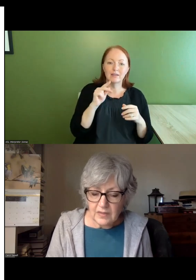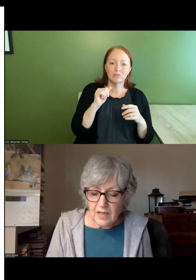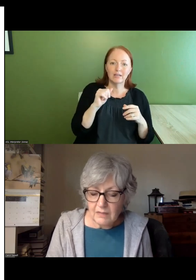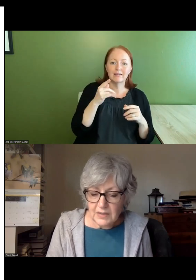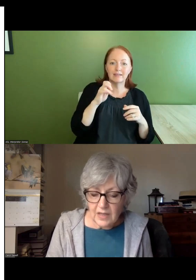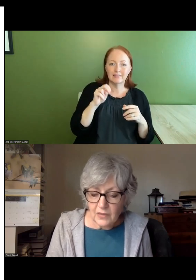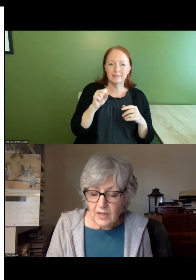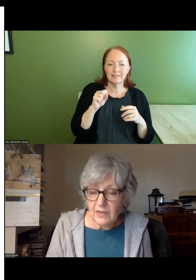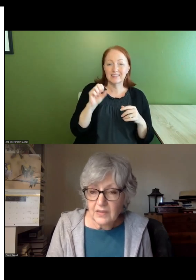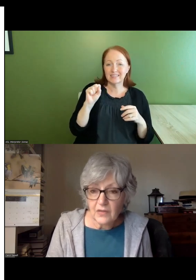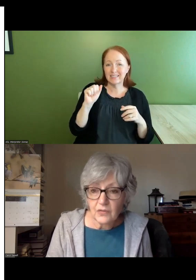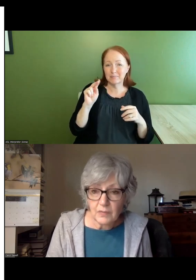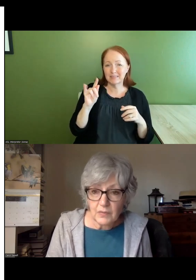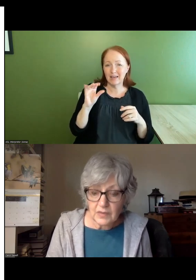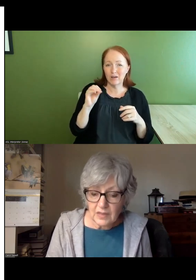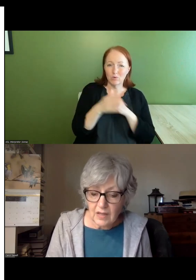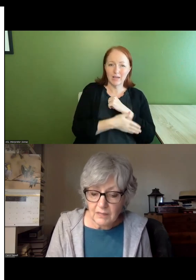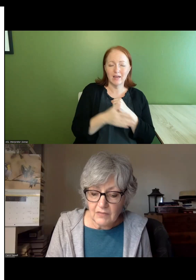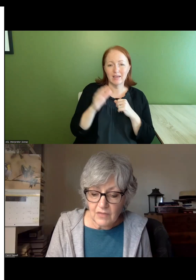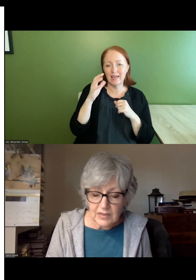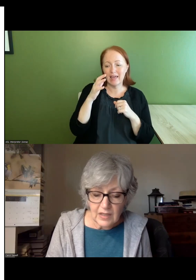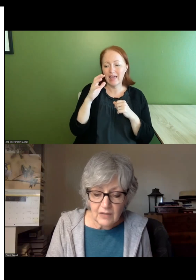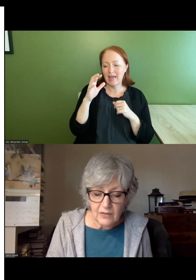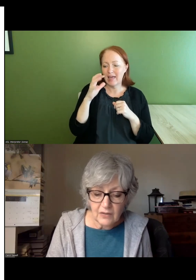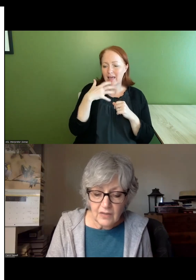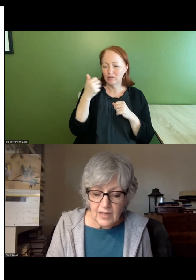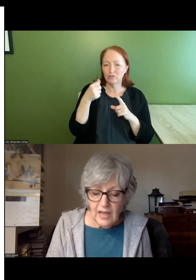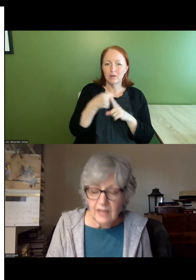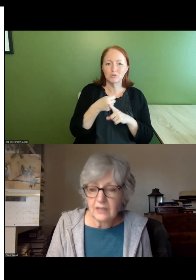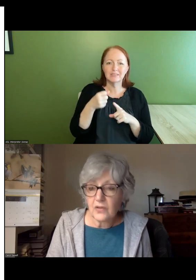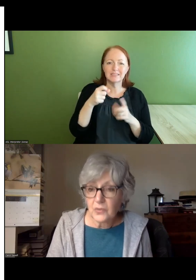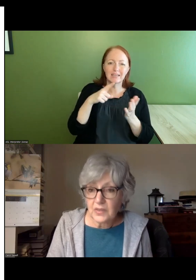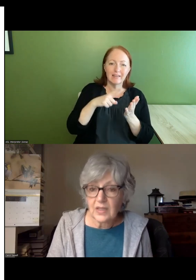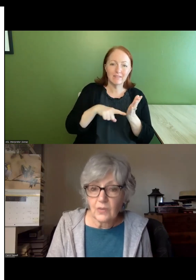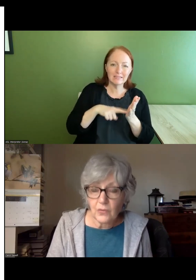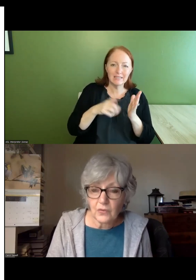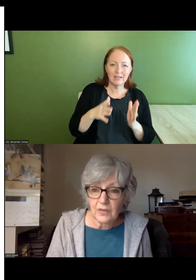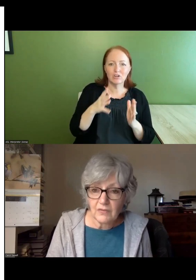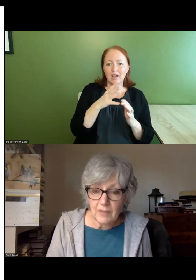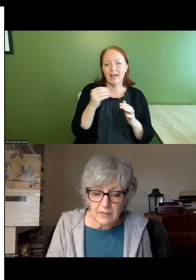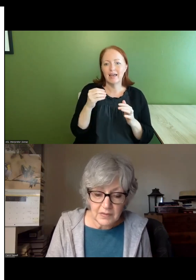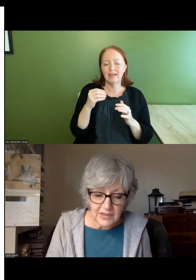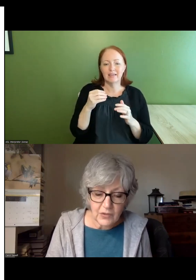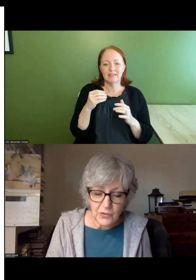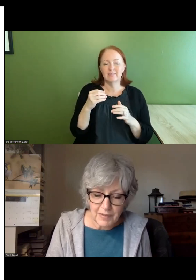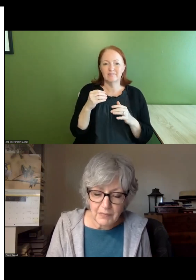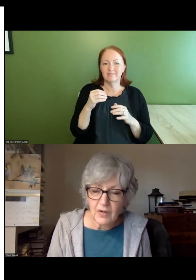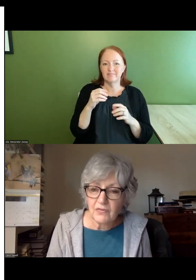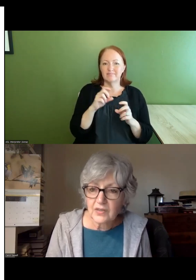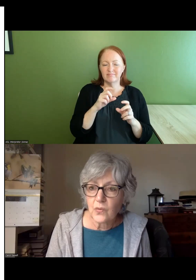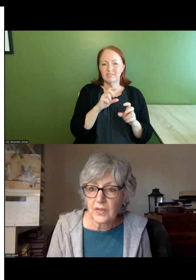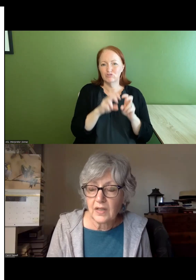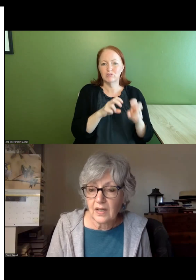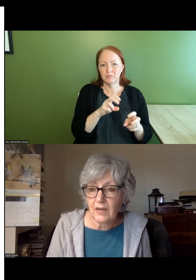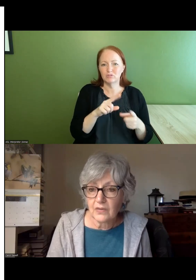is San Mateo County's elder abuse investigator and is also a stakeholder member of